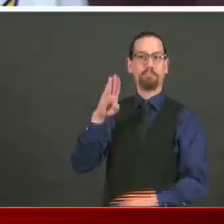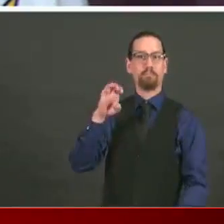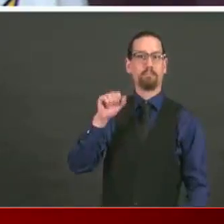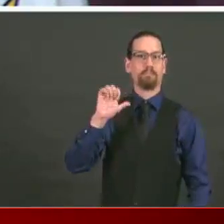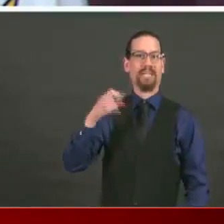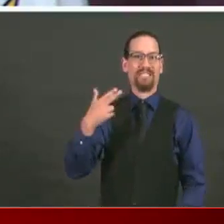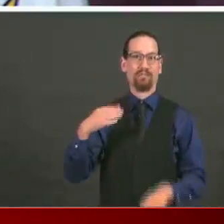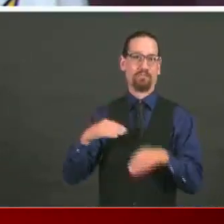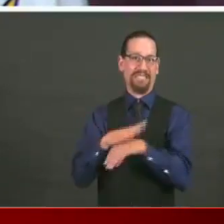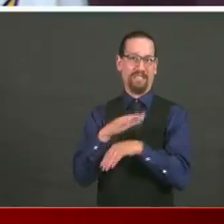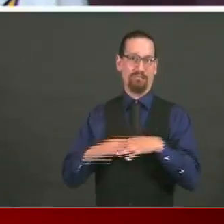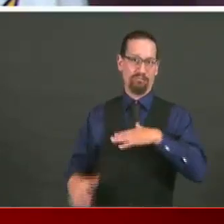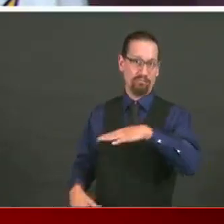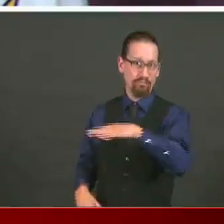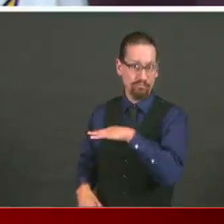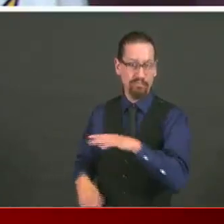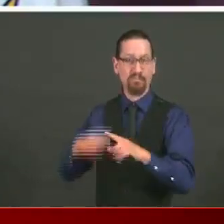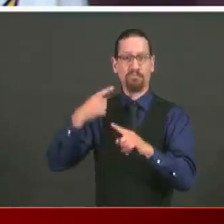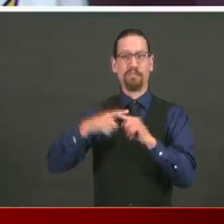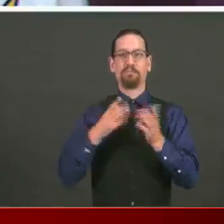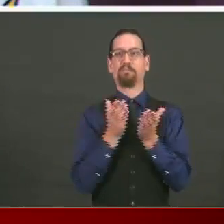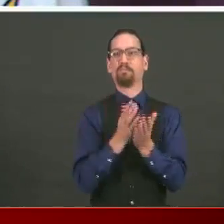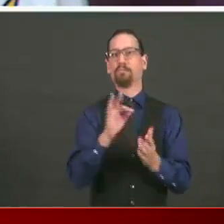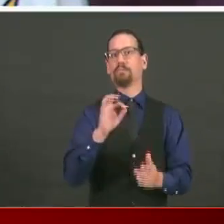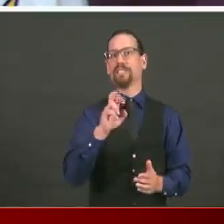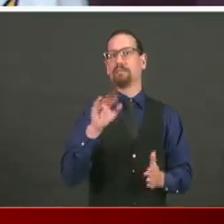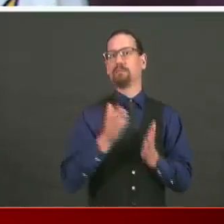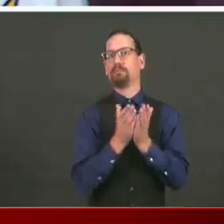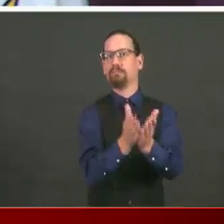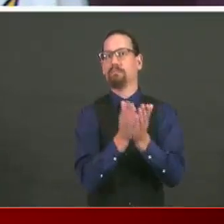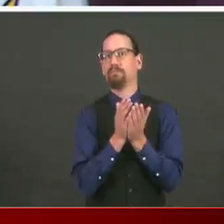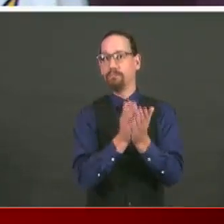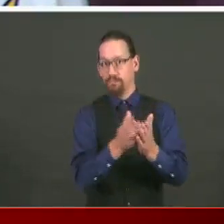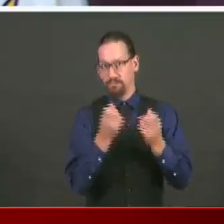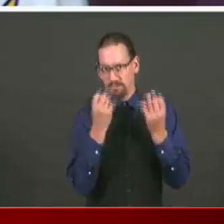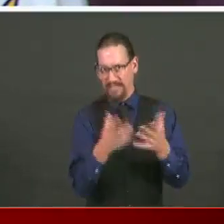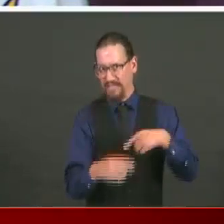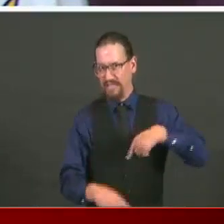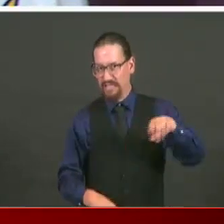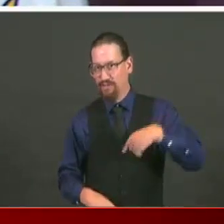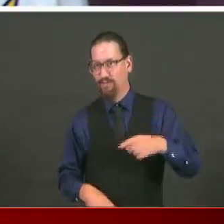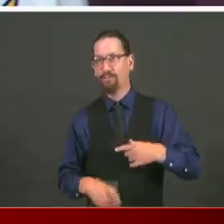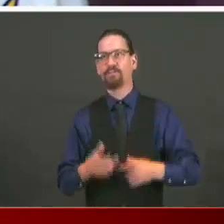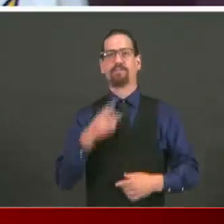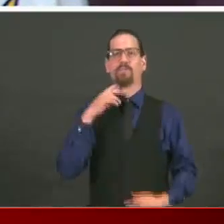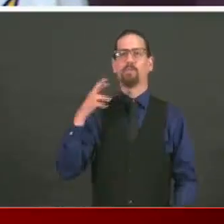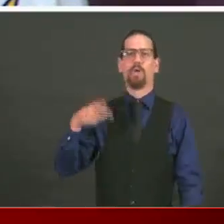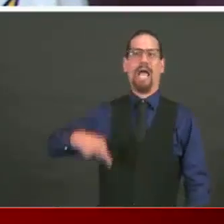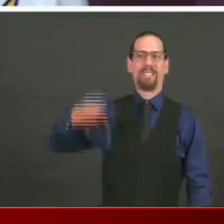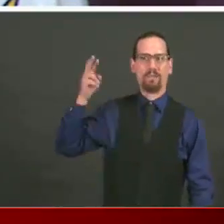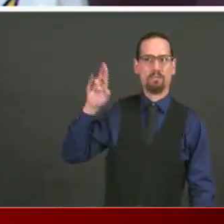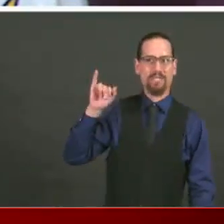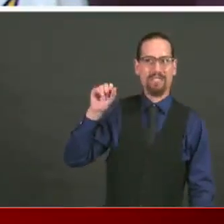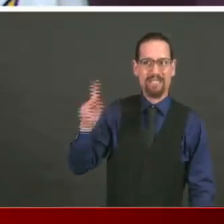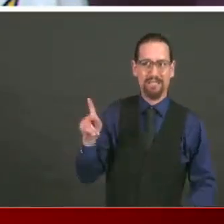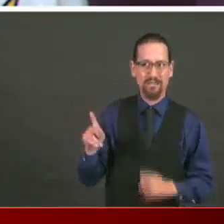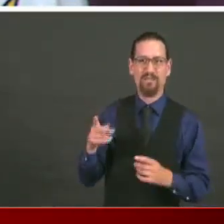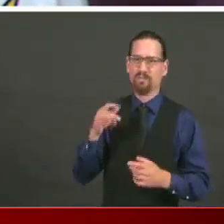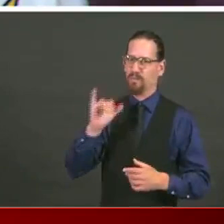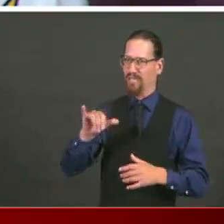the risk that occurs. We're really focused on making sure that people are wearing masks in those areas